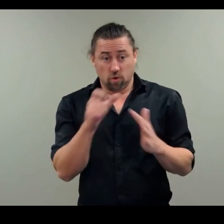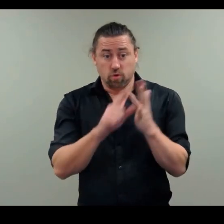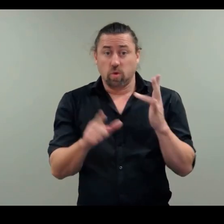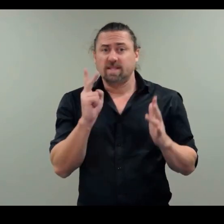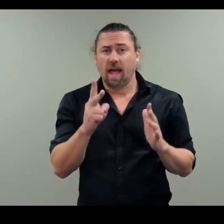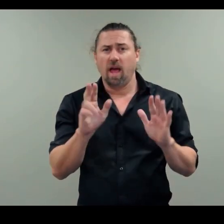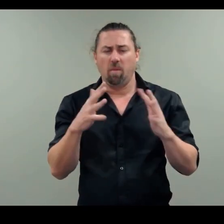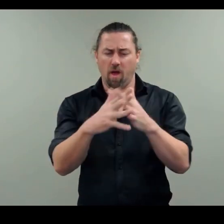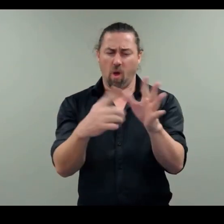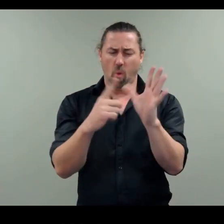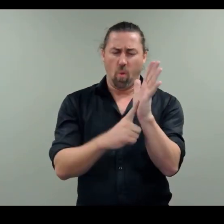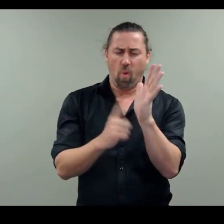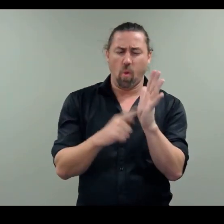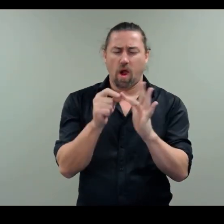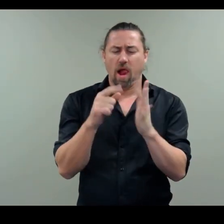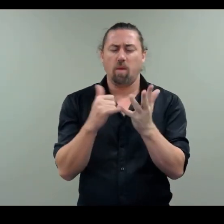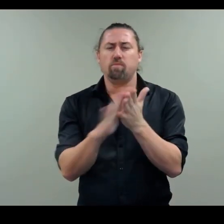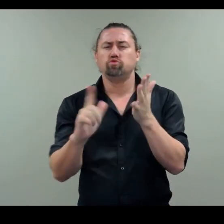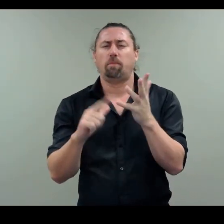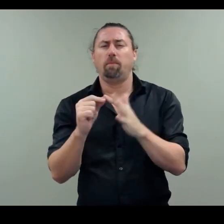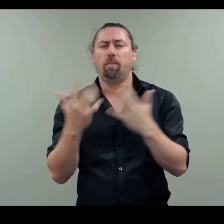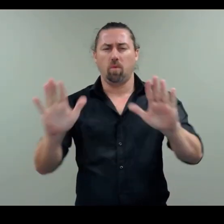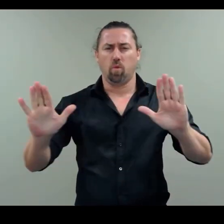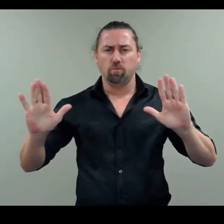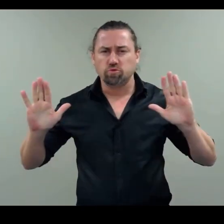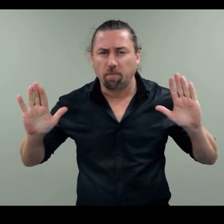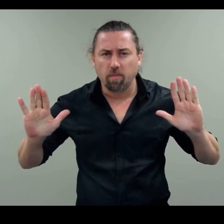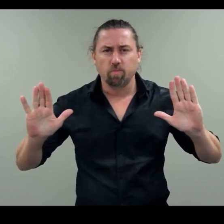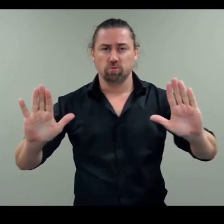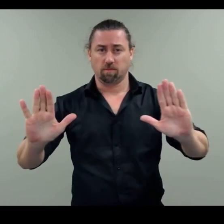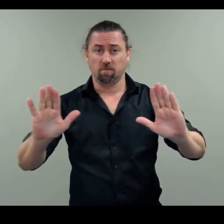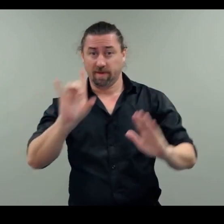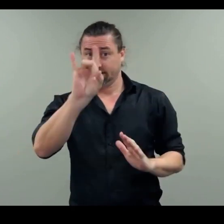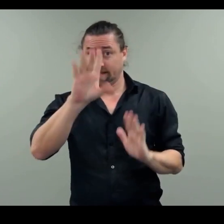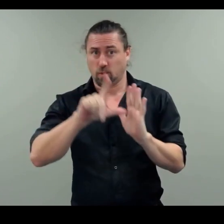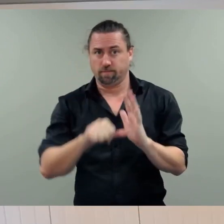We're now going to perform the wall push-up exercise another 10 times.